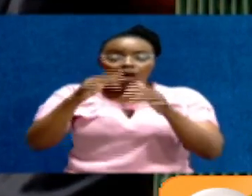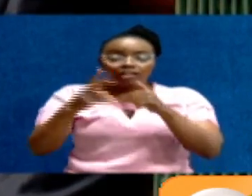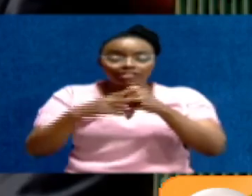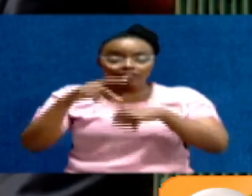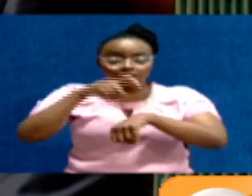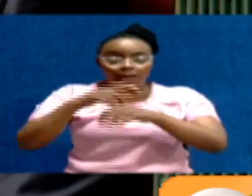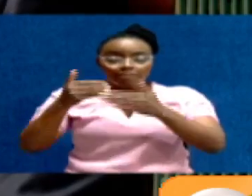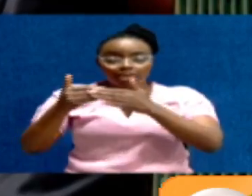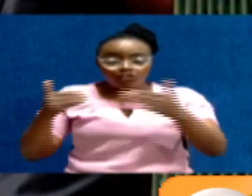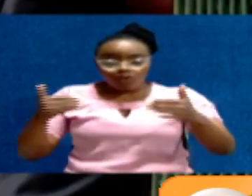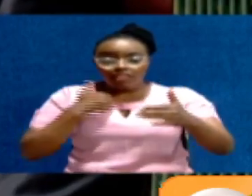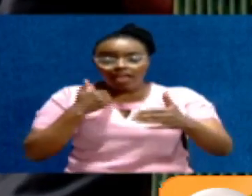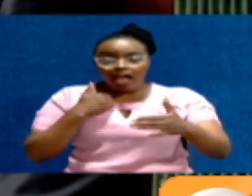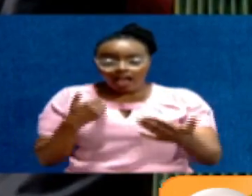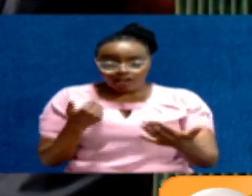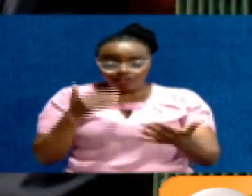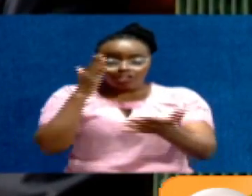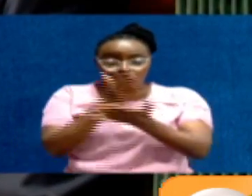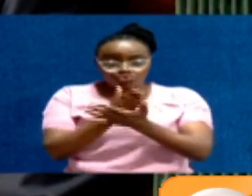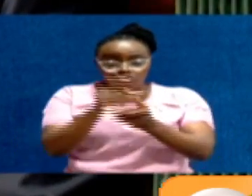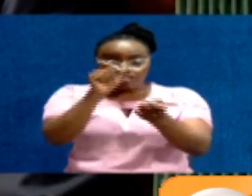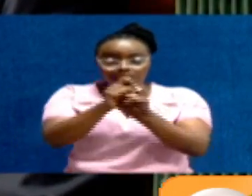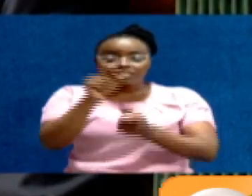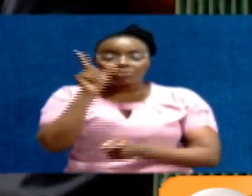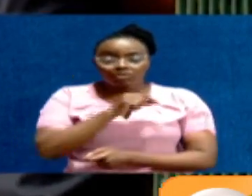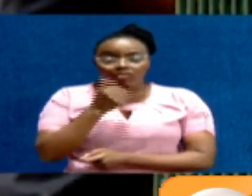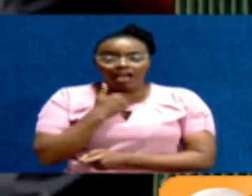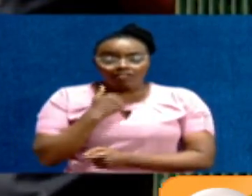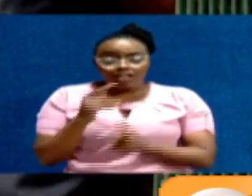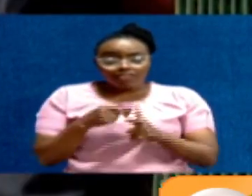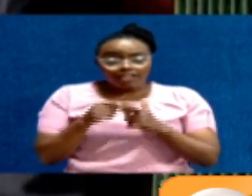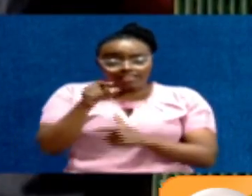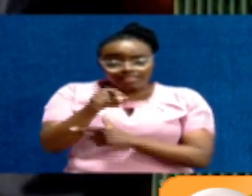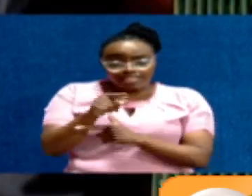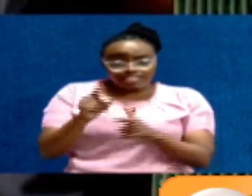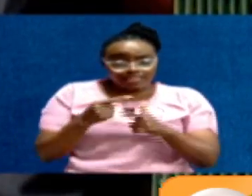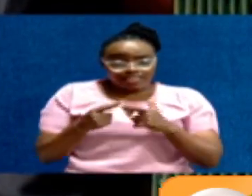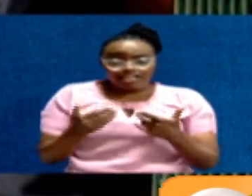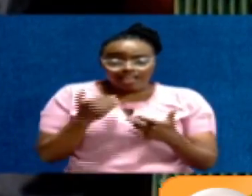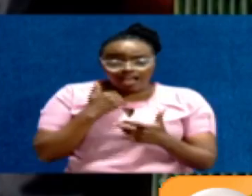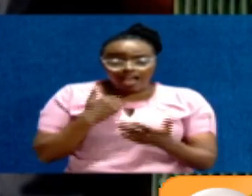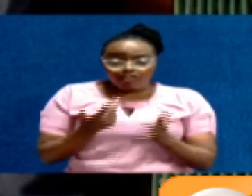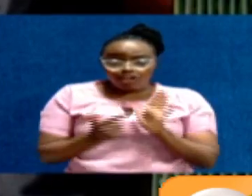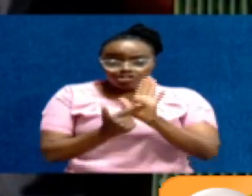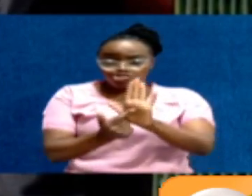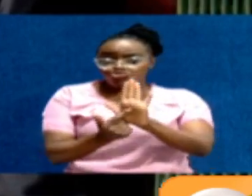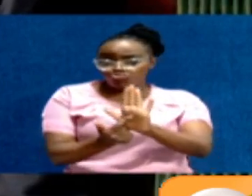times before the actual diagnosis is done. So then that of course has a